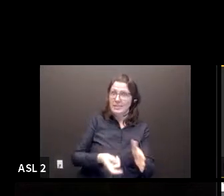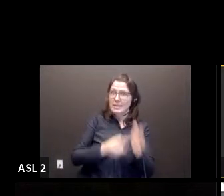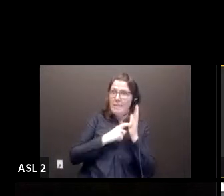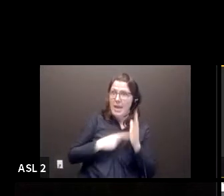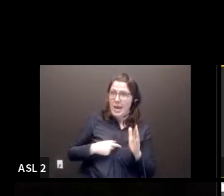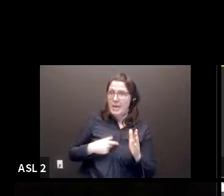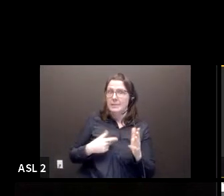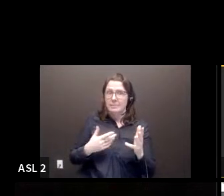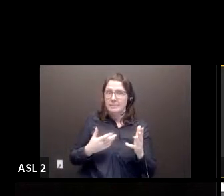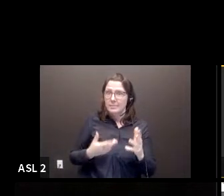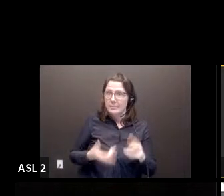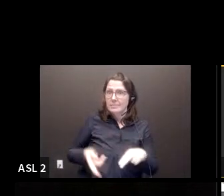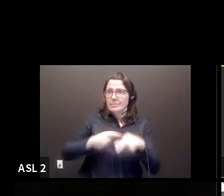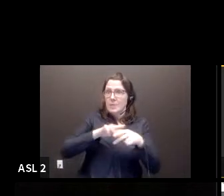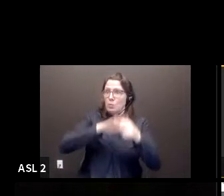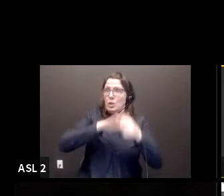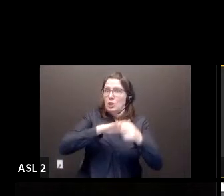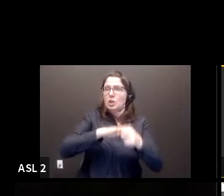next questions